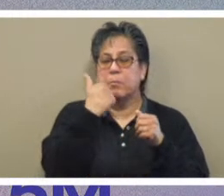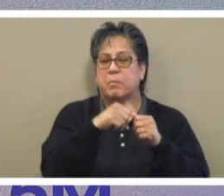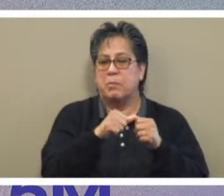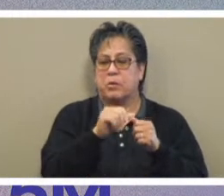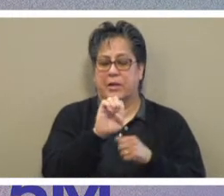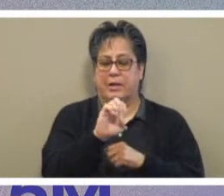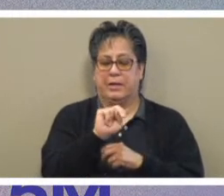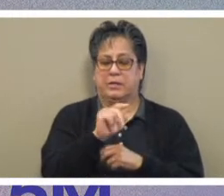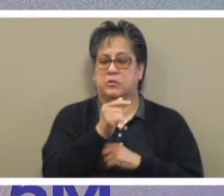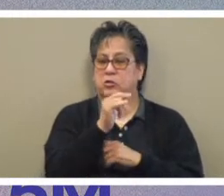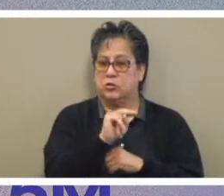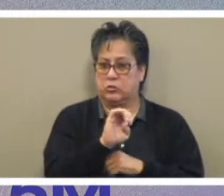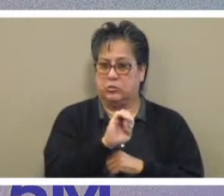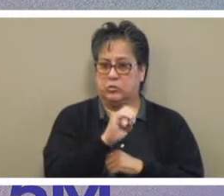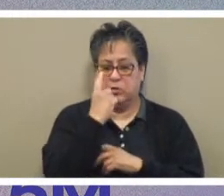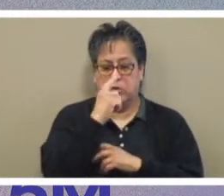for